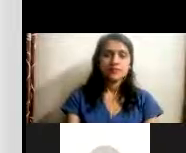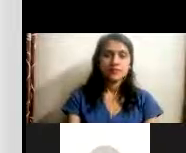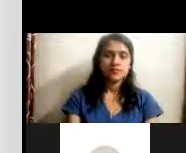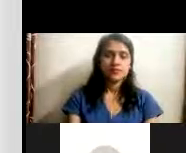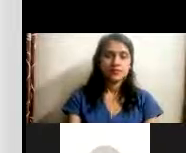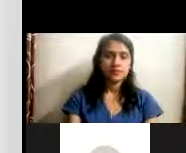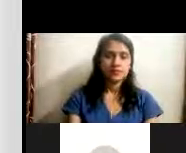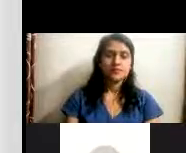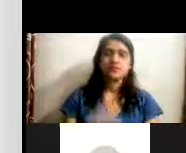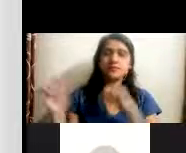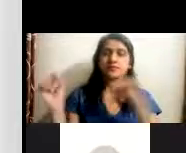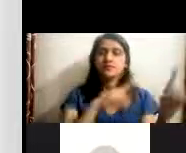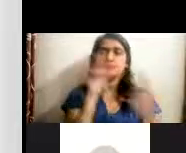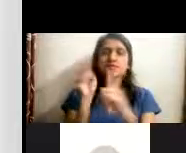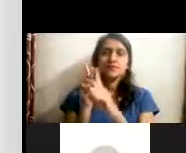Next slide.